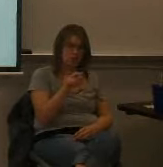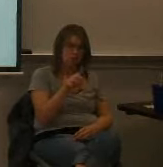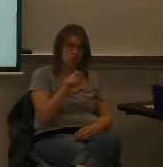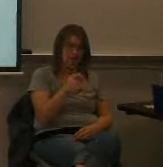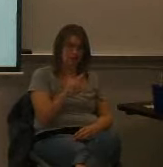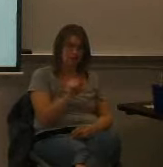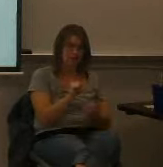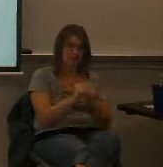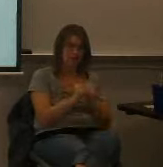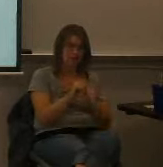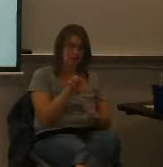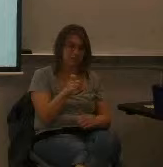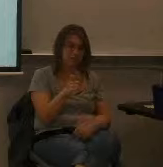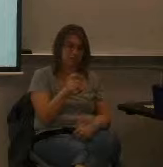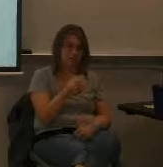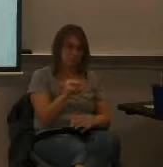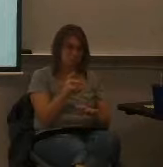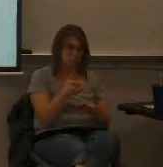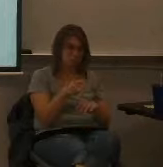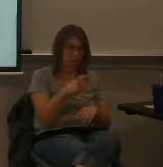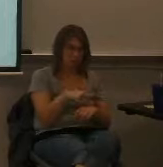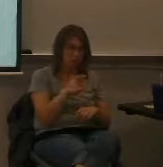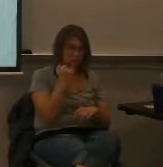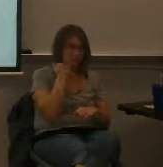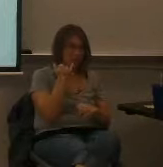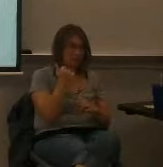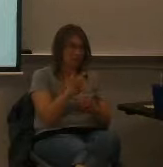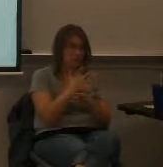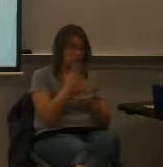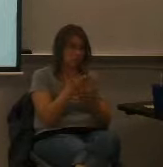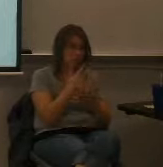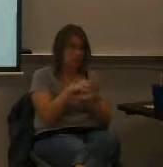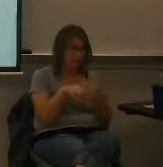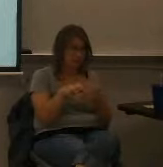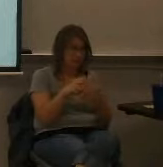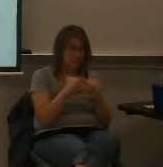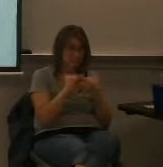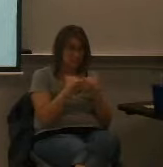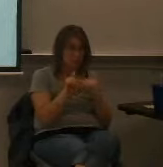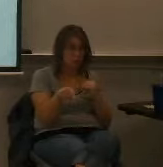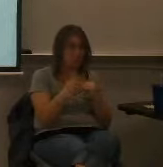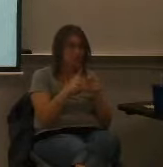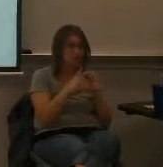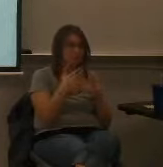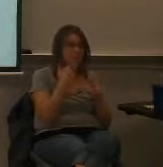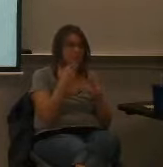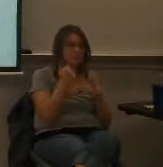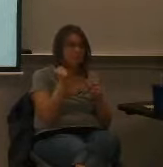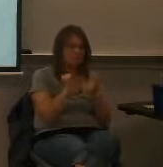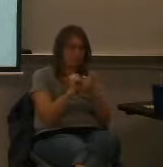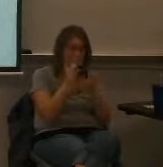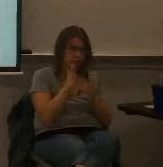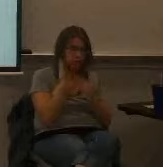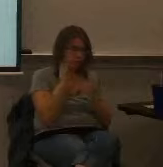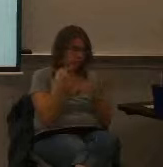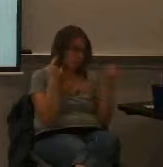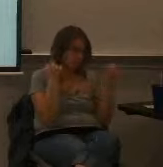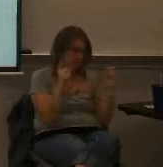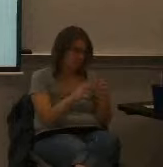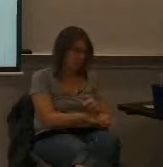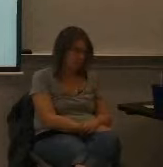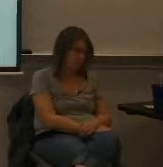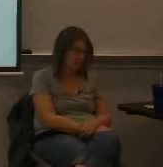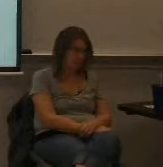exclusion principle, and the idea that if everything's well mixed and stable, that only the very best competitors are going to win in that